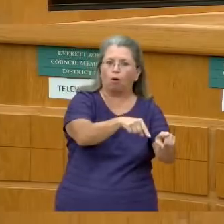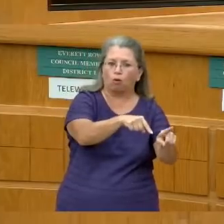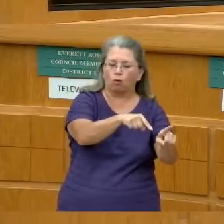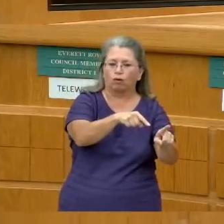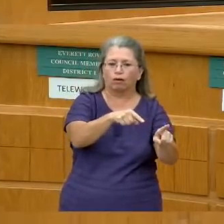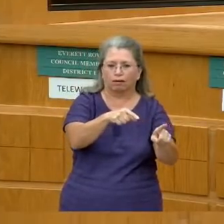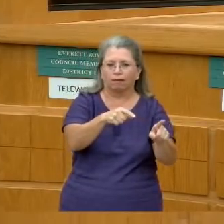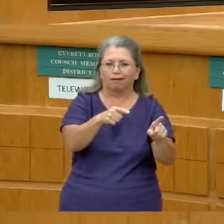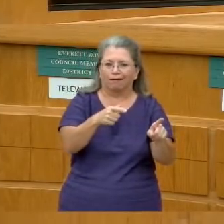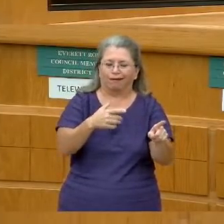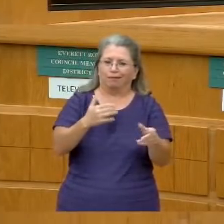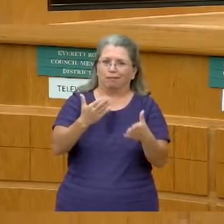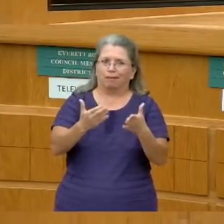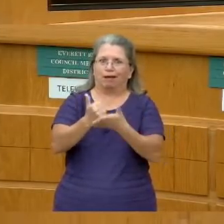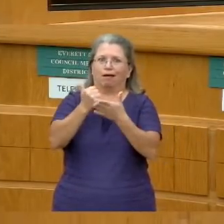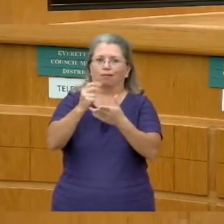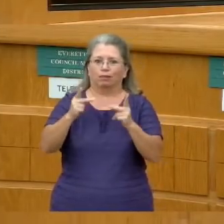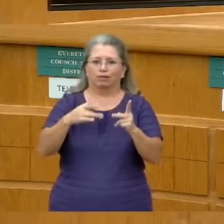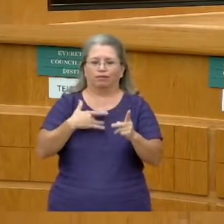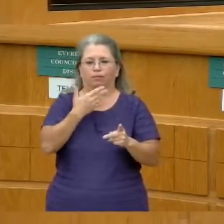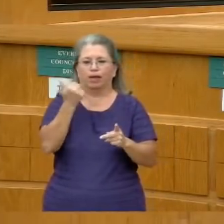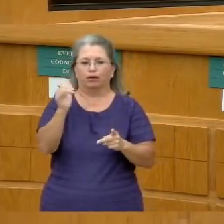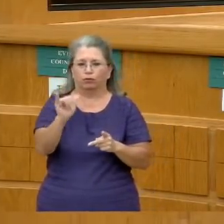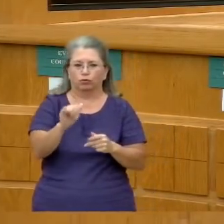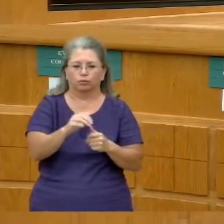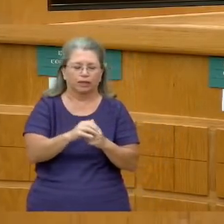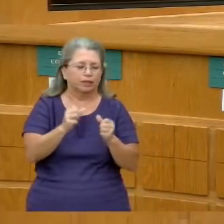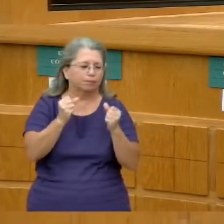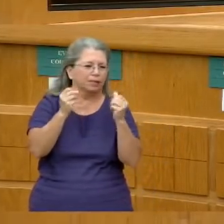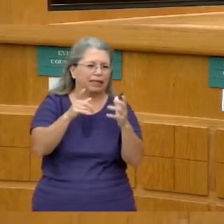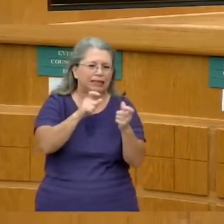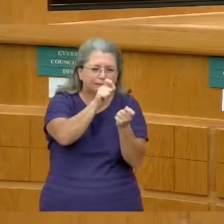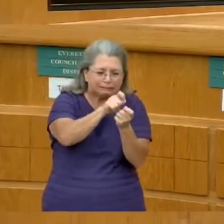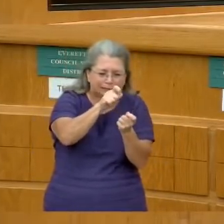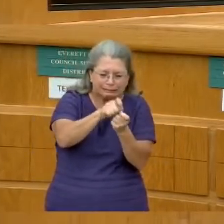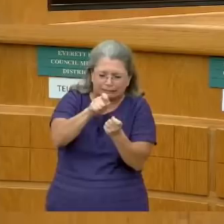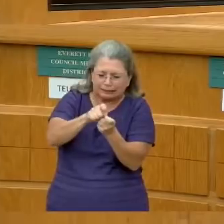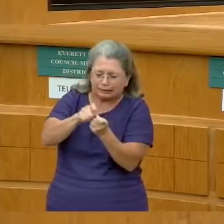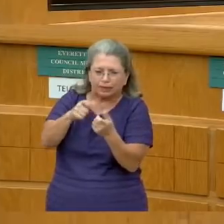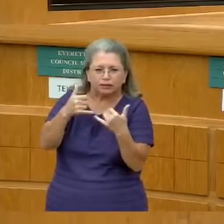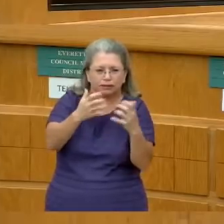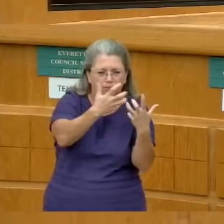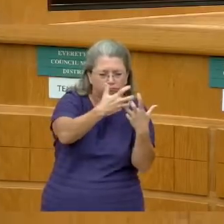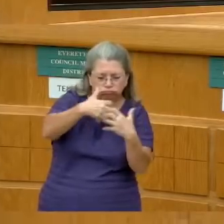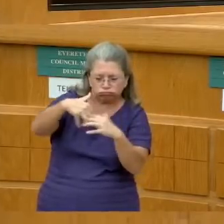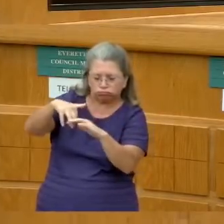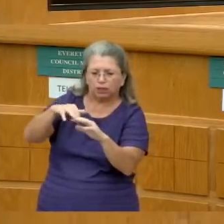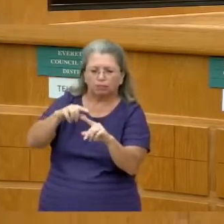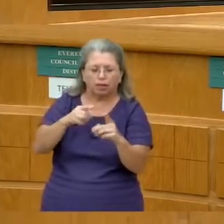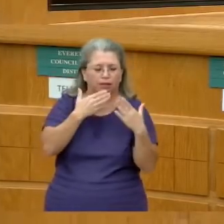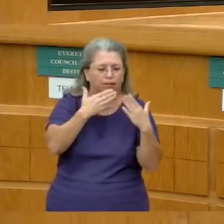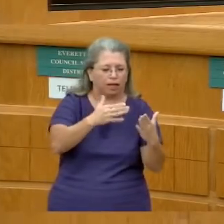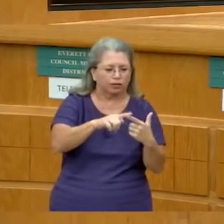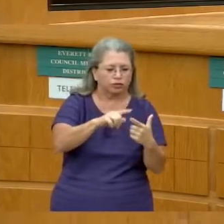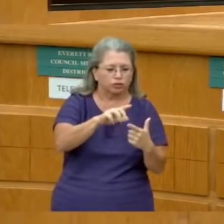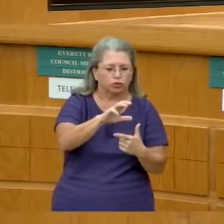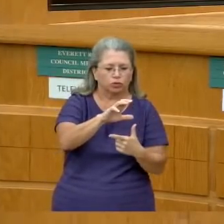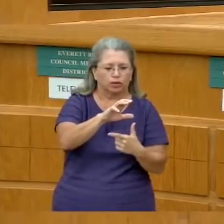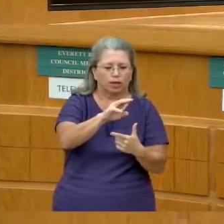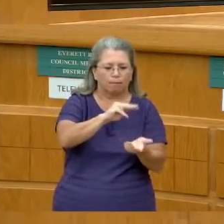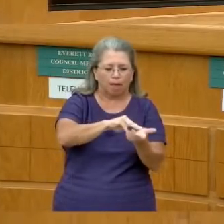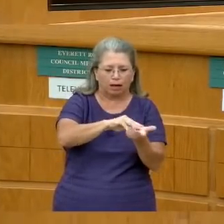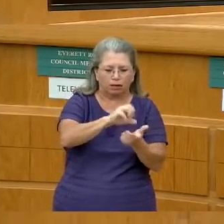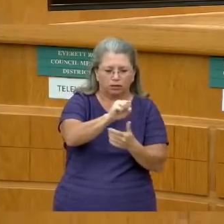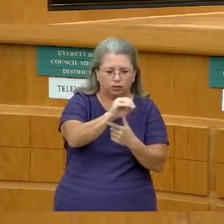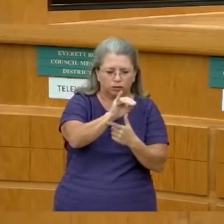that are left to put together. But thanks to the Nueces County Medical Society and Dr. Stephan Walker, its